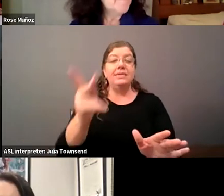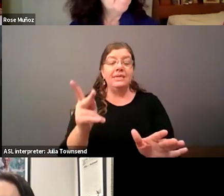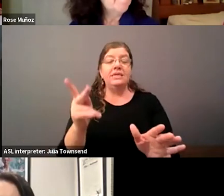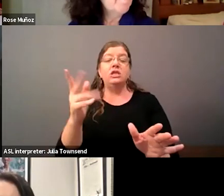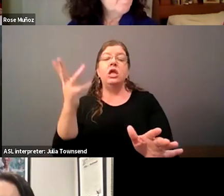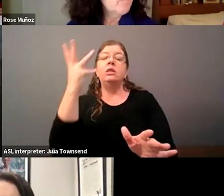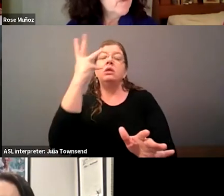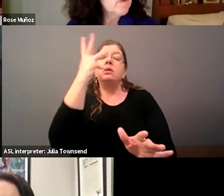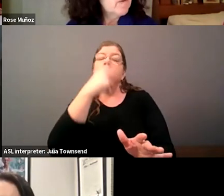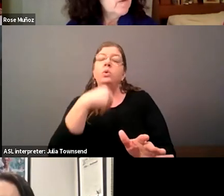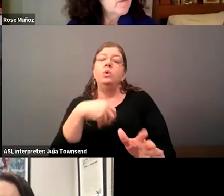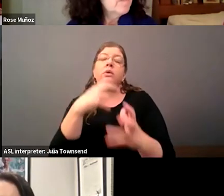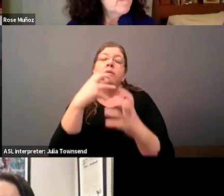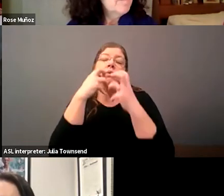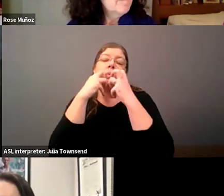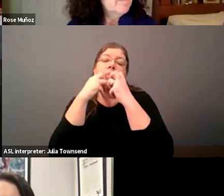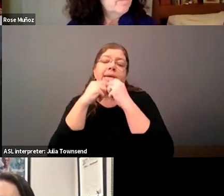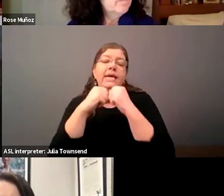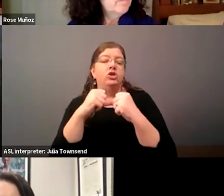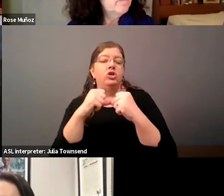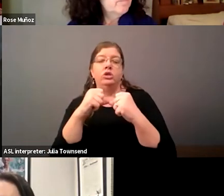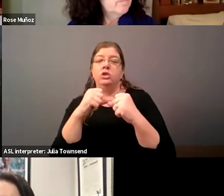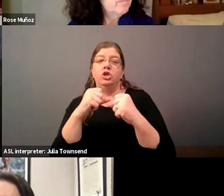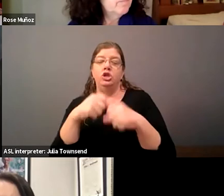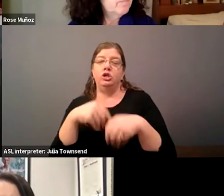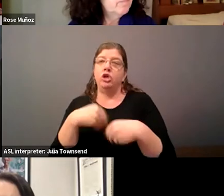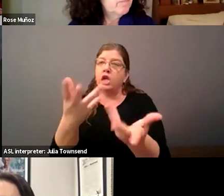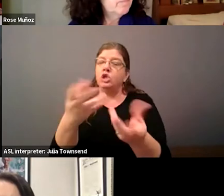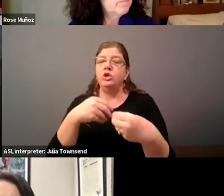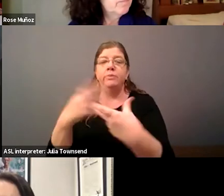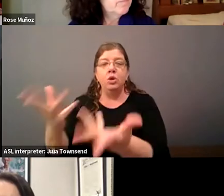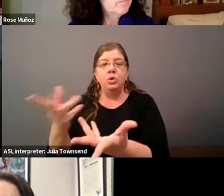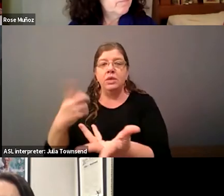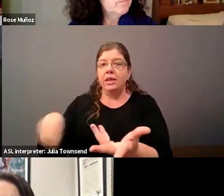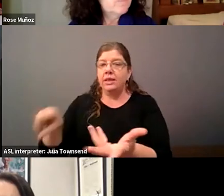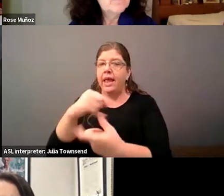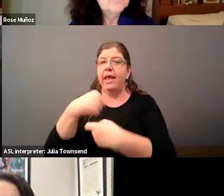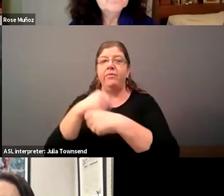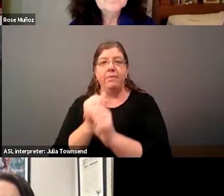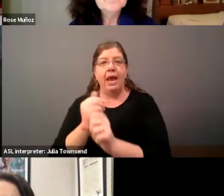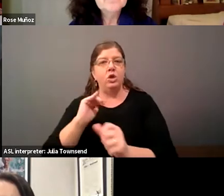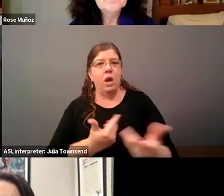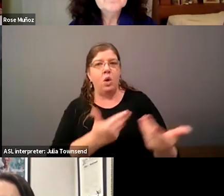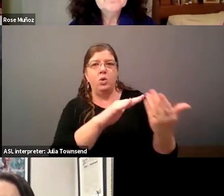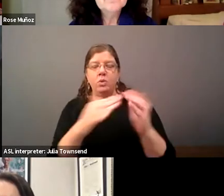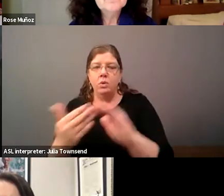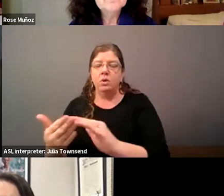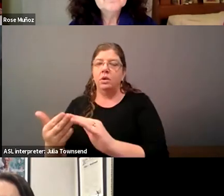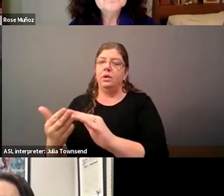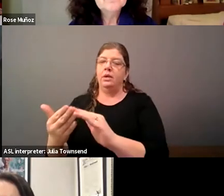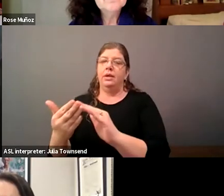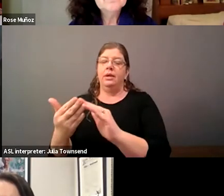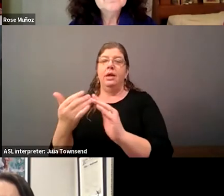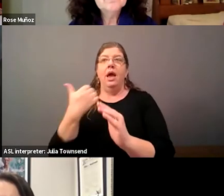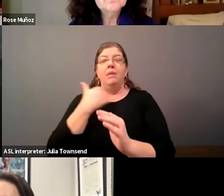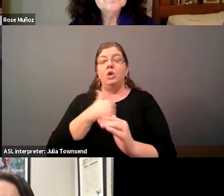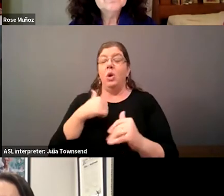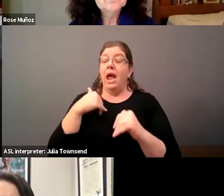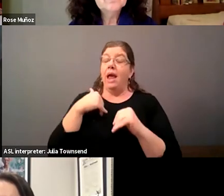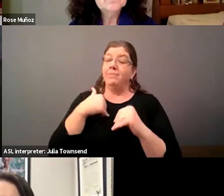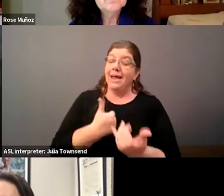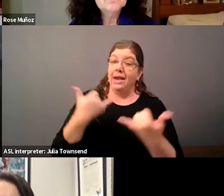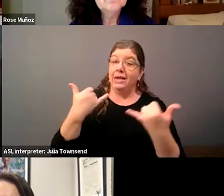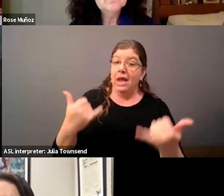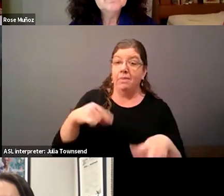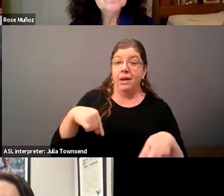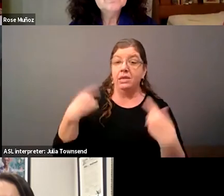beautiful rich contributions that they have made uh to our community and i'm sorry i'm tired at this point because i've